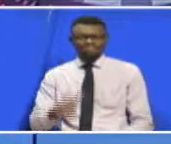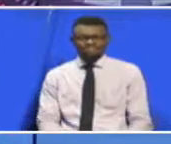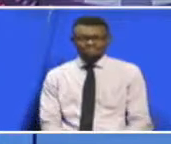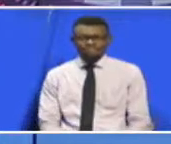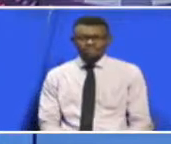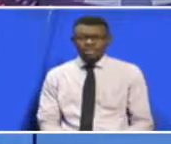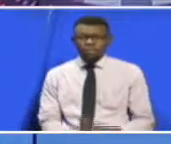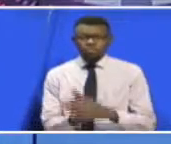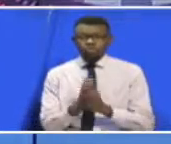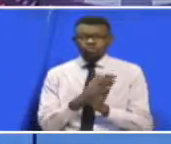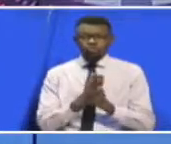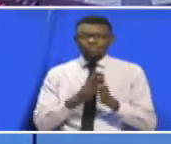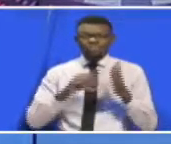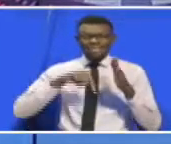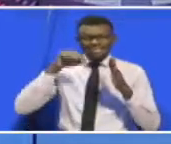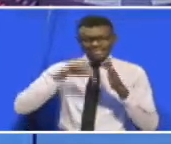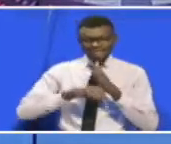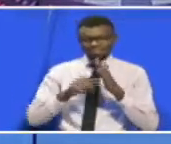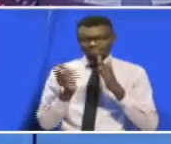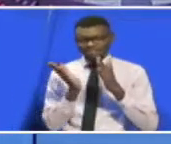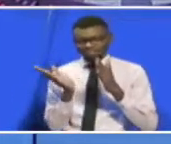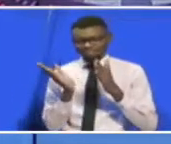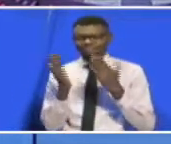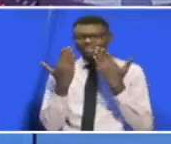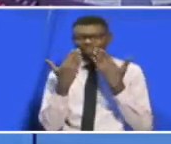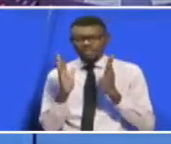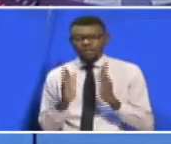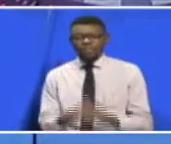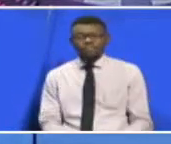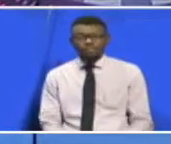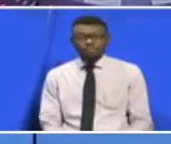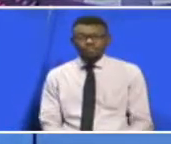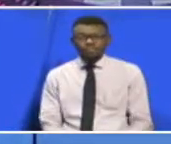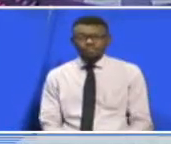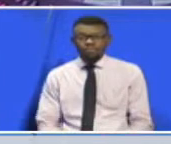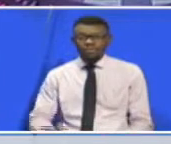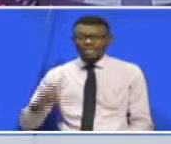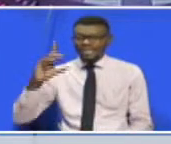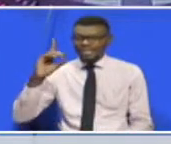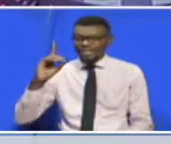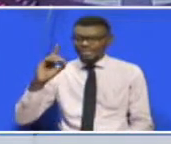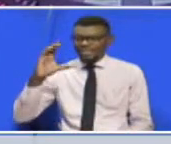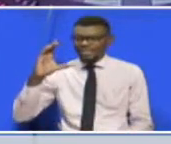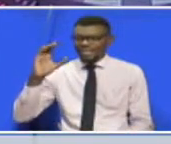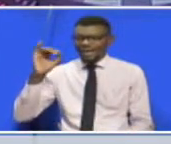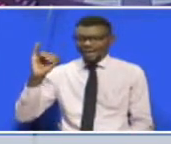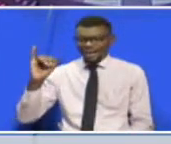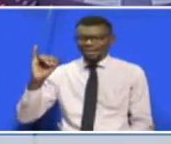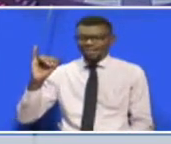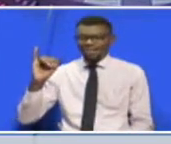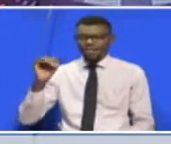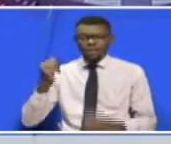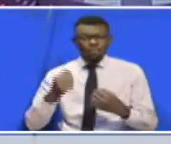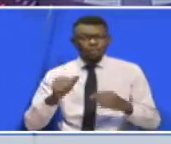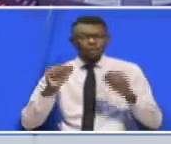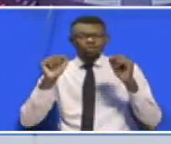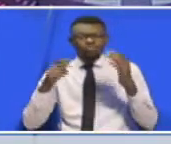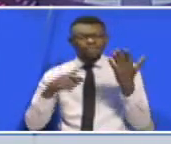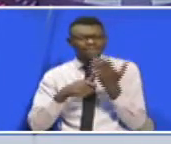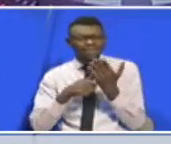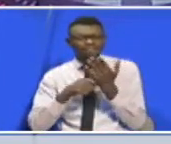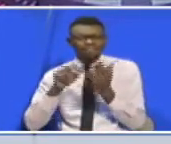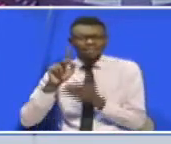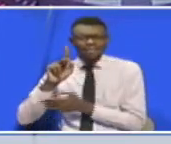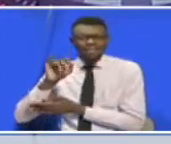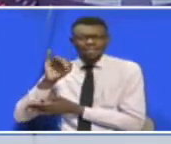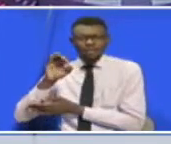Finer details of that deal. Now, tonight, the Directorate of Criminal Investigations, that's Judge Kinoti, can rest